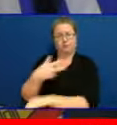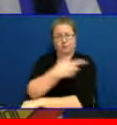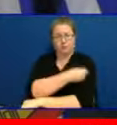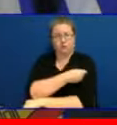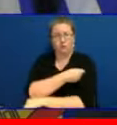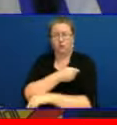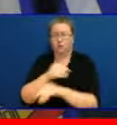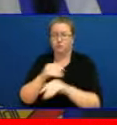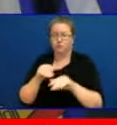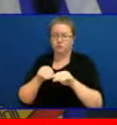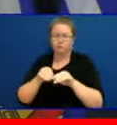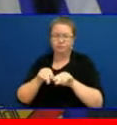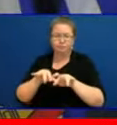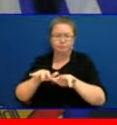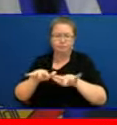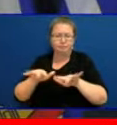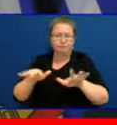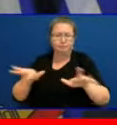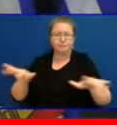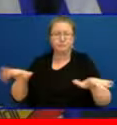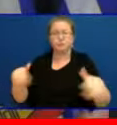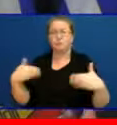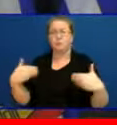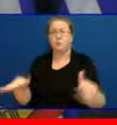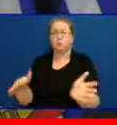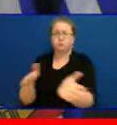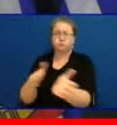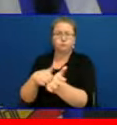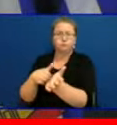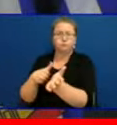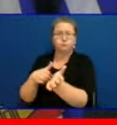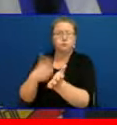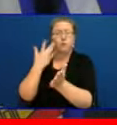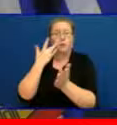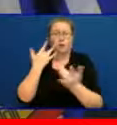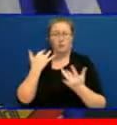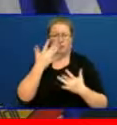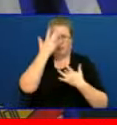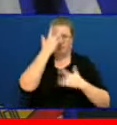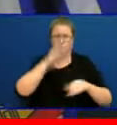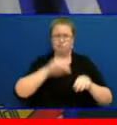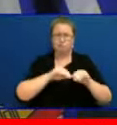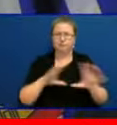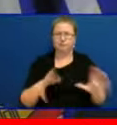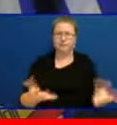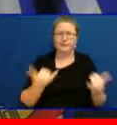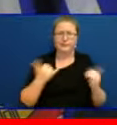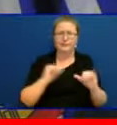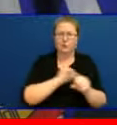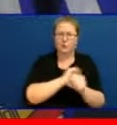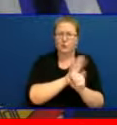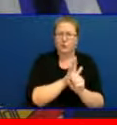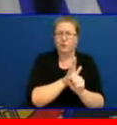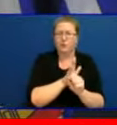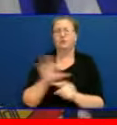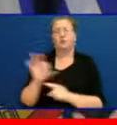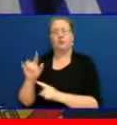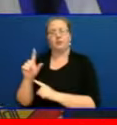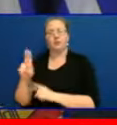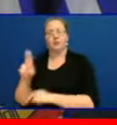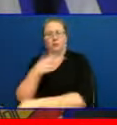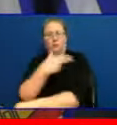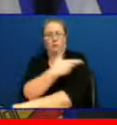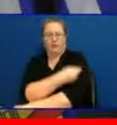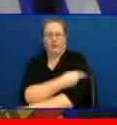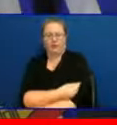influenza vaccine, something that is an extraordinary achievement in a time of pandemic. So I want to say in closing what's